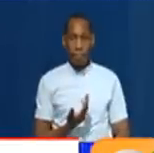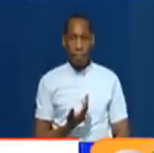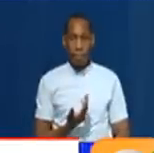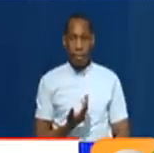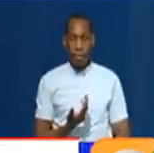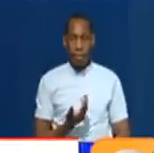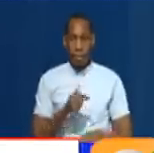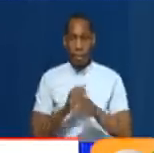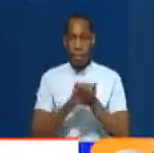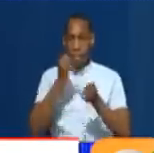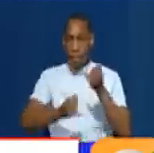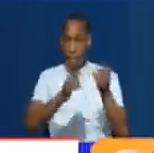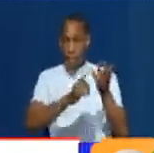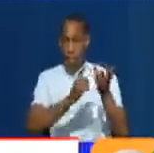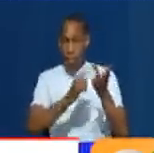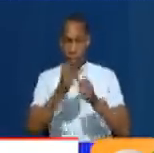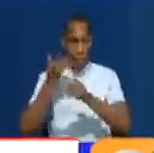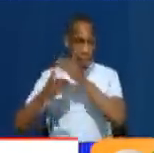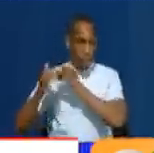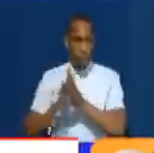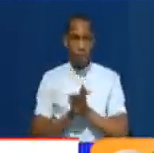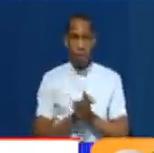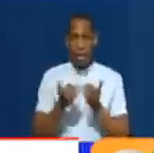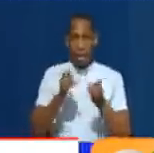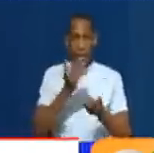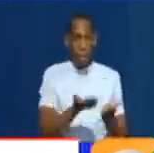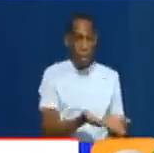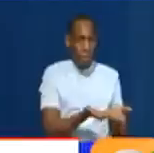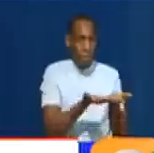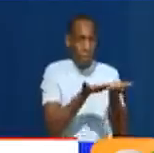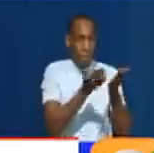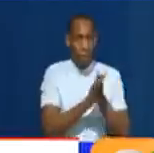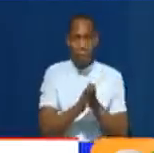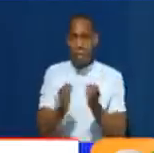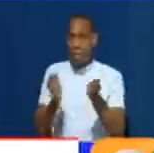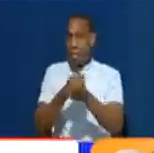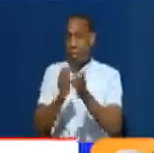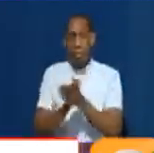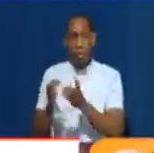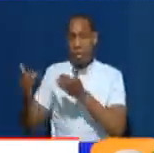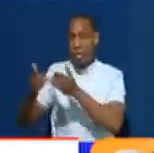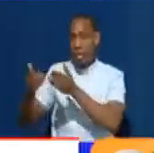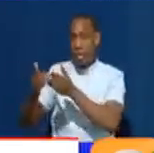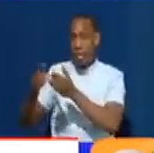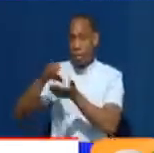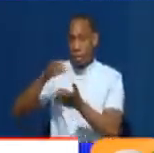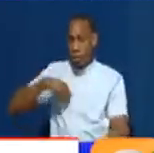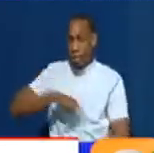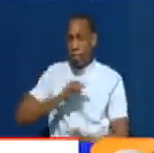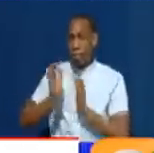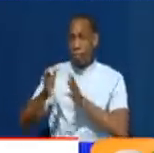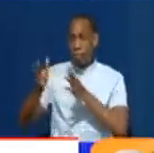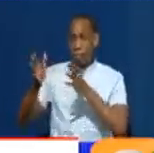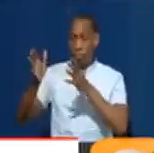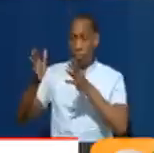when i last counted even if it improves it will not come anywhere near what we have